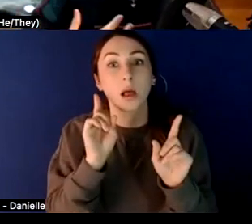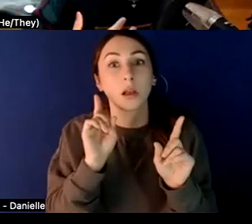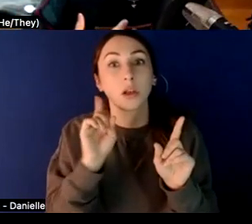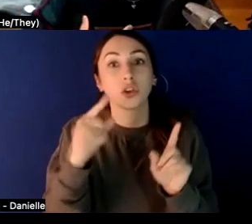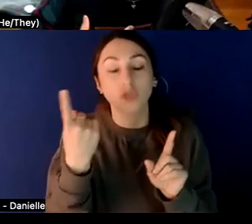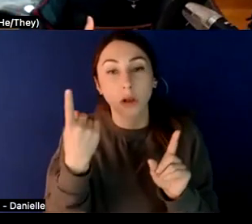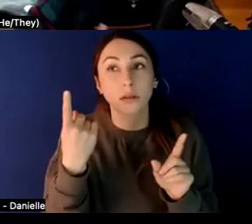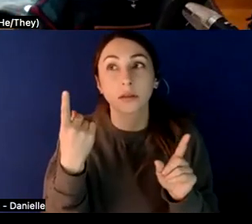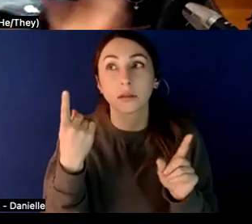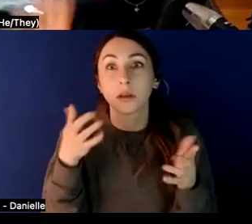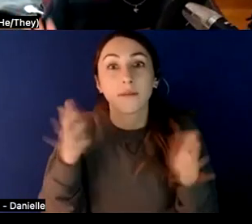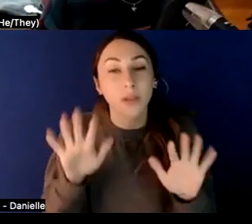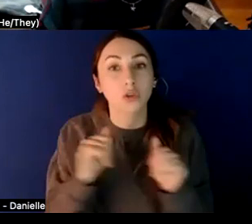the